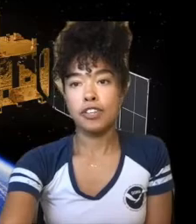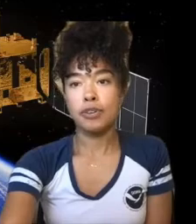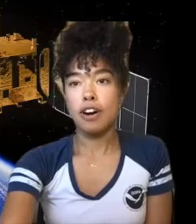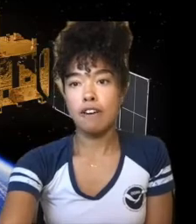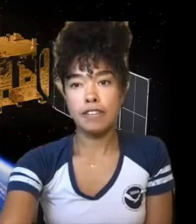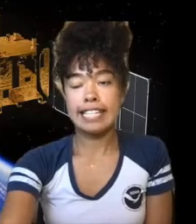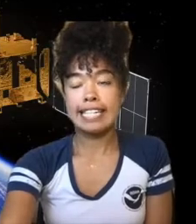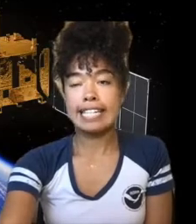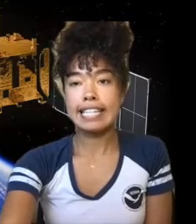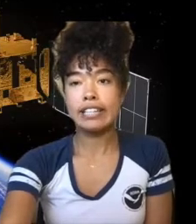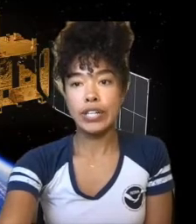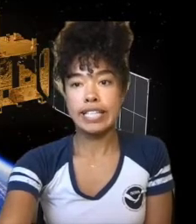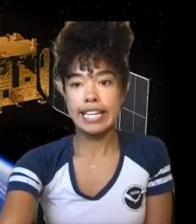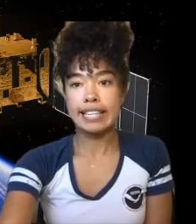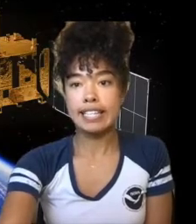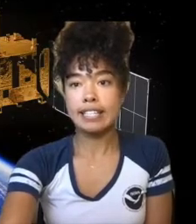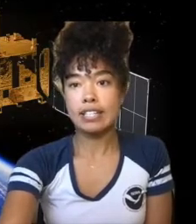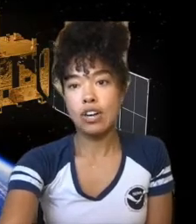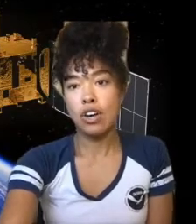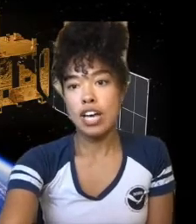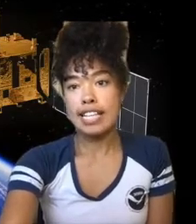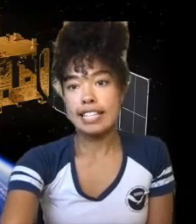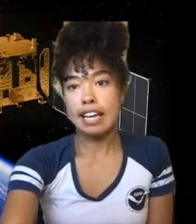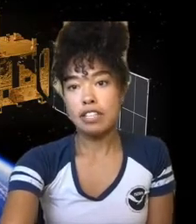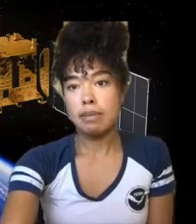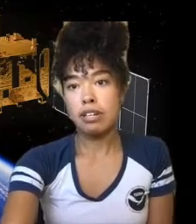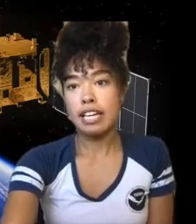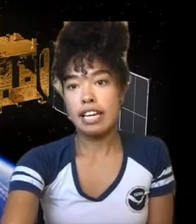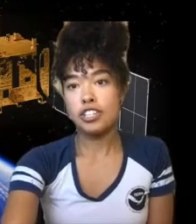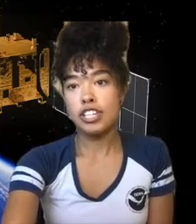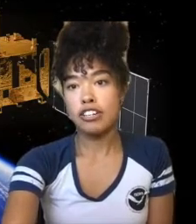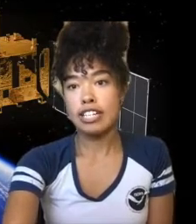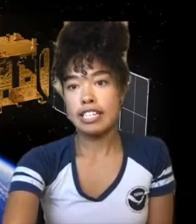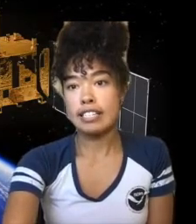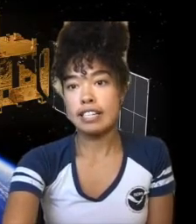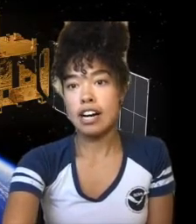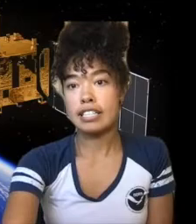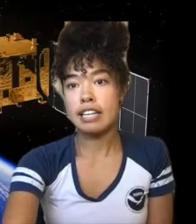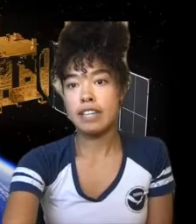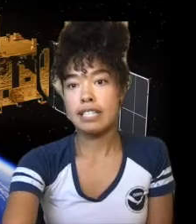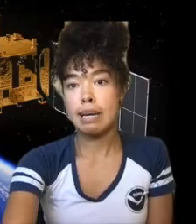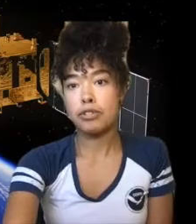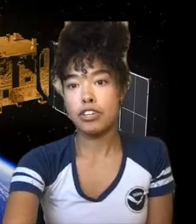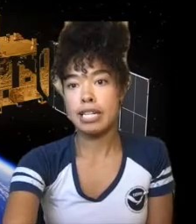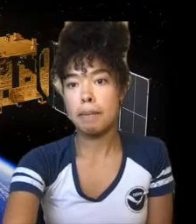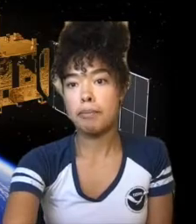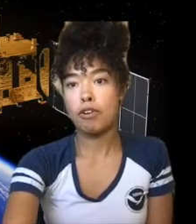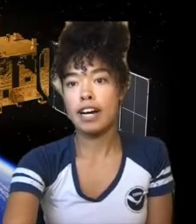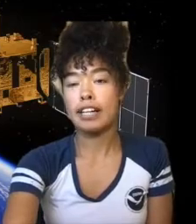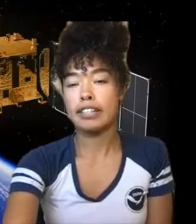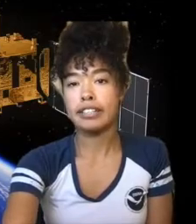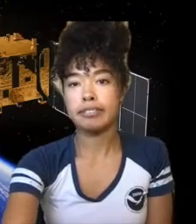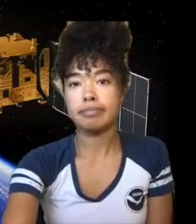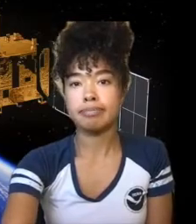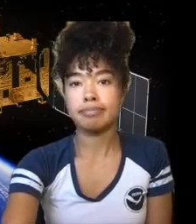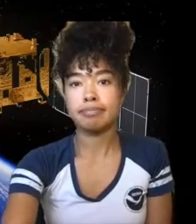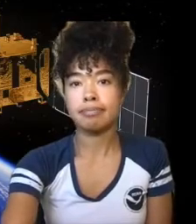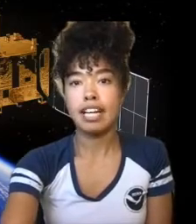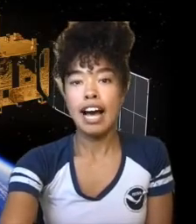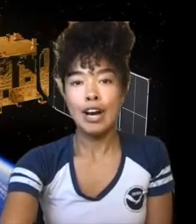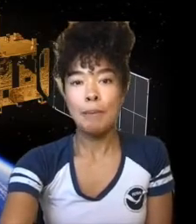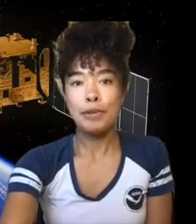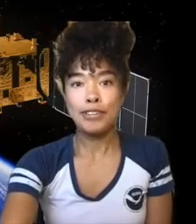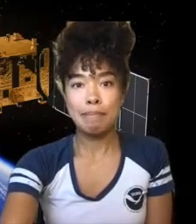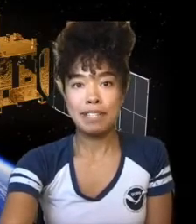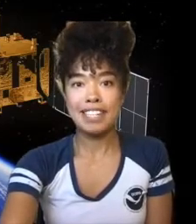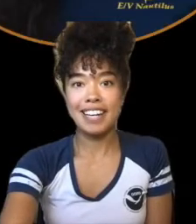cross-section view of the CTD looks like this. Inside of this metal cage here is the connectivity temperature and depth profiler.